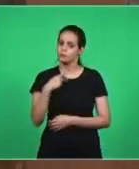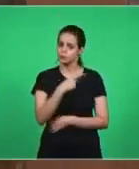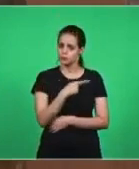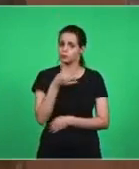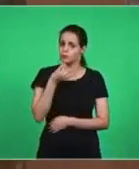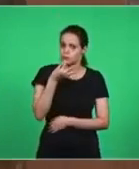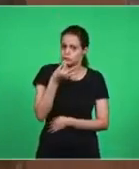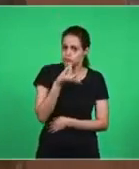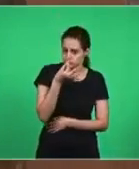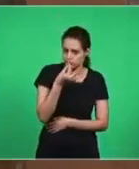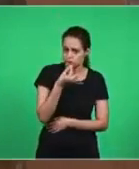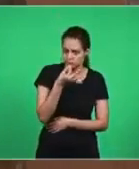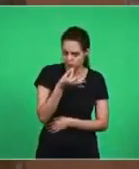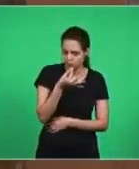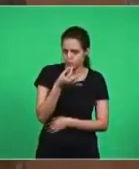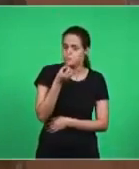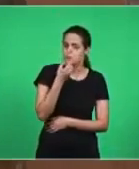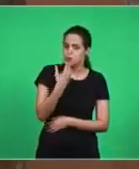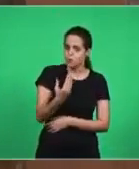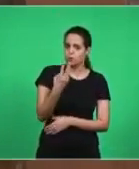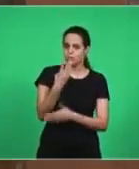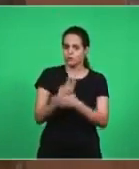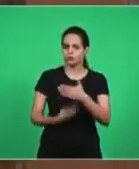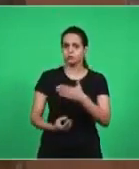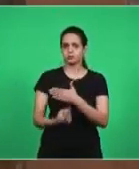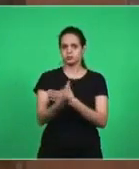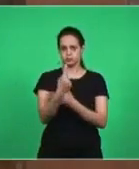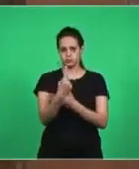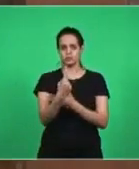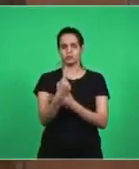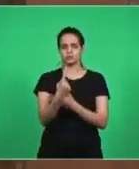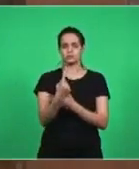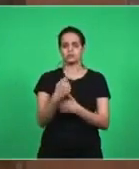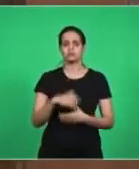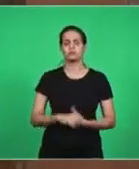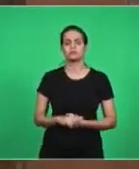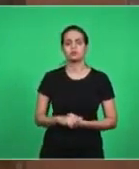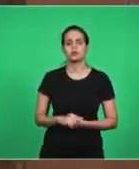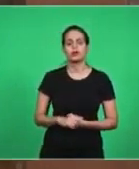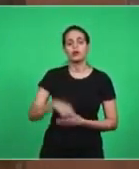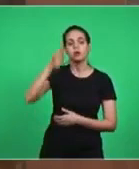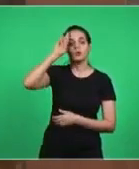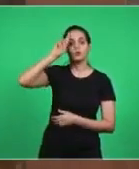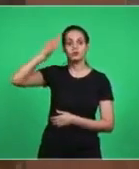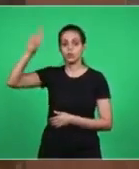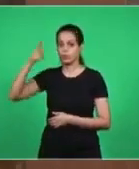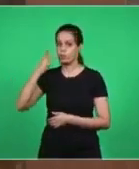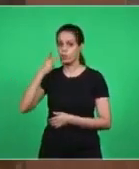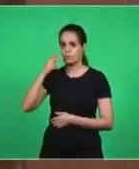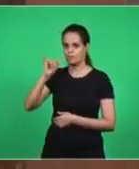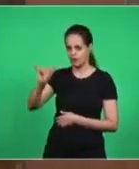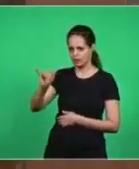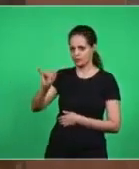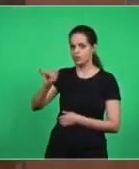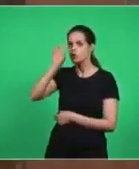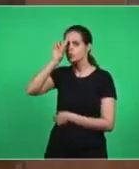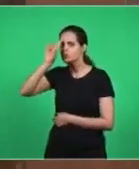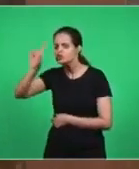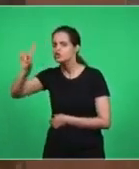Pastor Fennett, could have been this one. He speaks about the Trinity. Lord Jehovah, the Father, the day of the Lord,